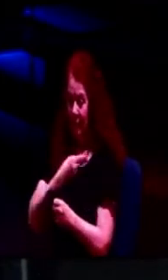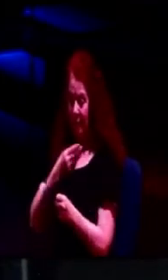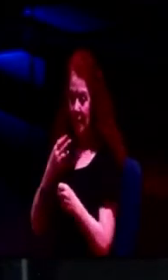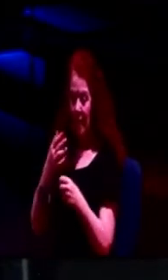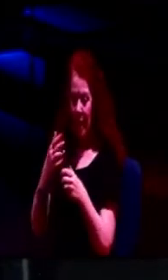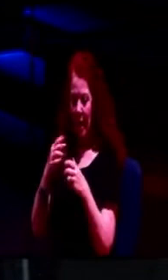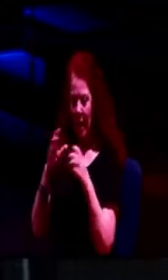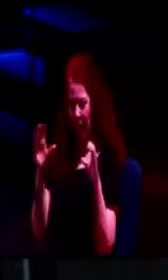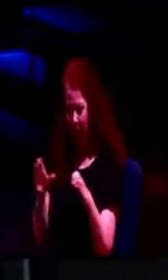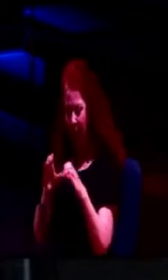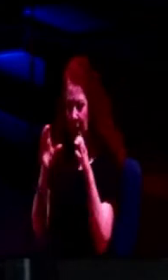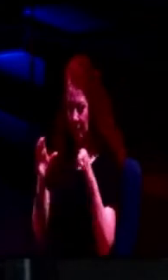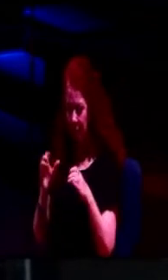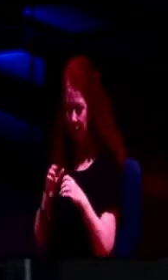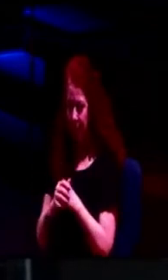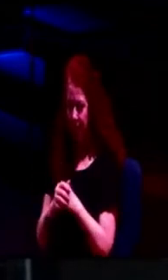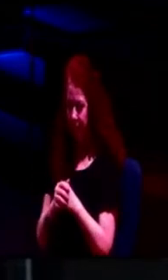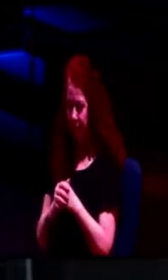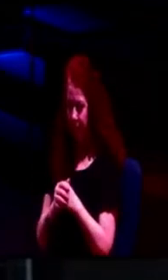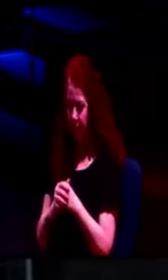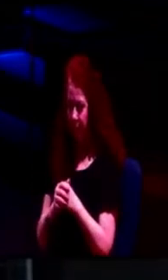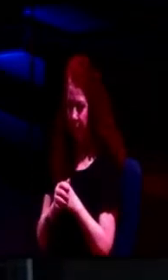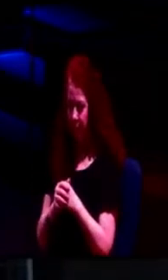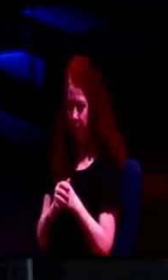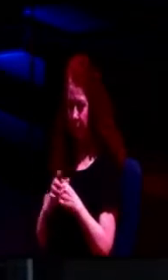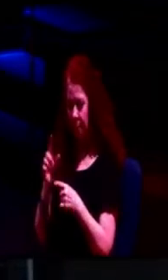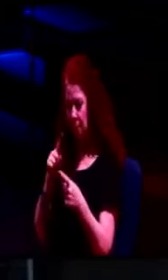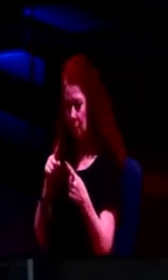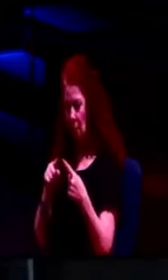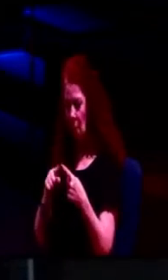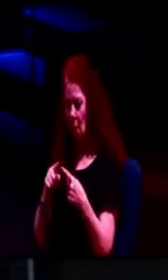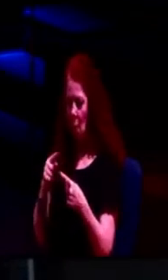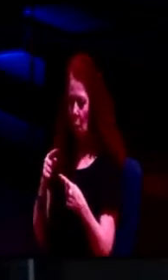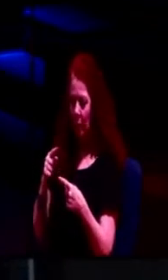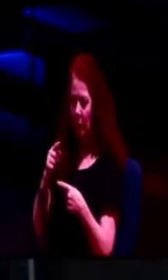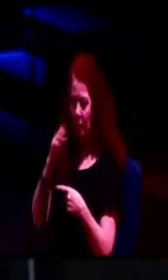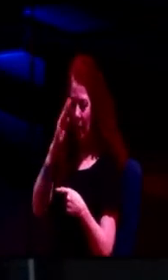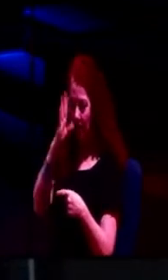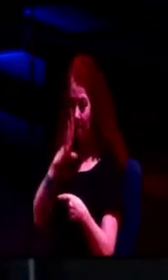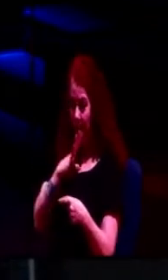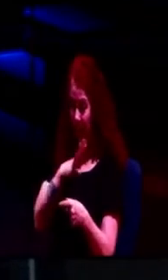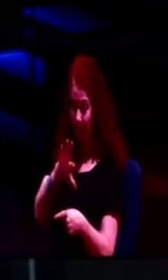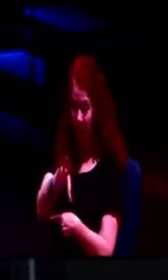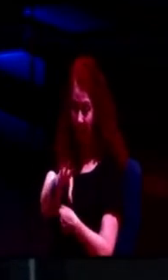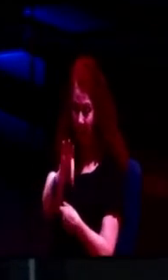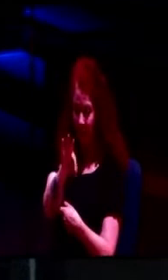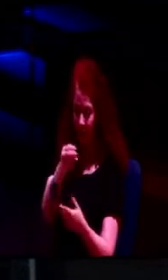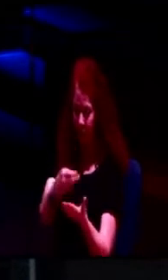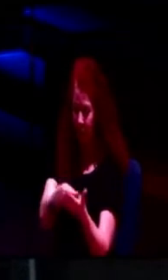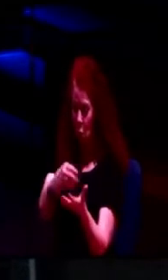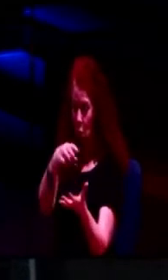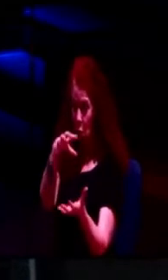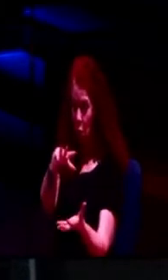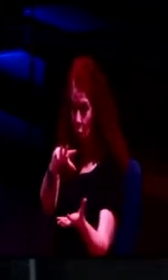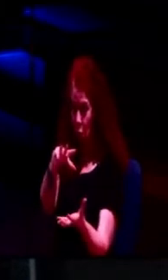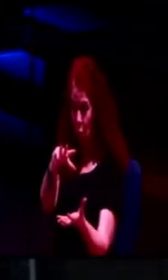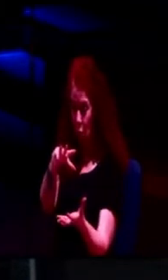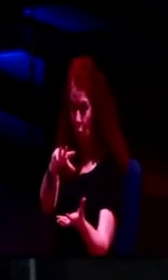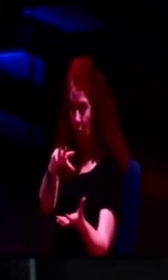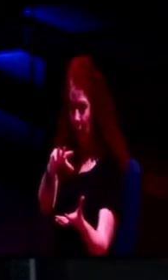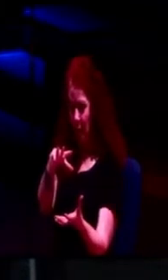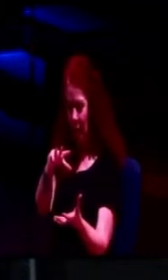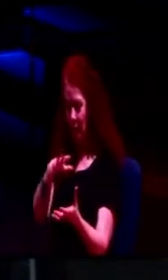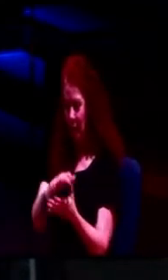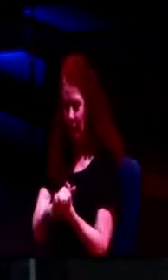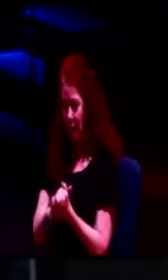In that passage of scripture that Jesus said, the kingdom of heaven was like, when a man found it, he hid it again, and then in his joy.